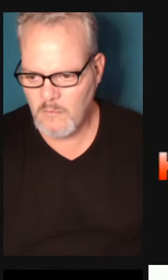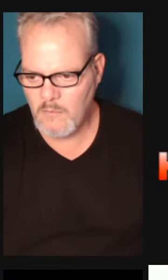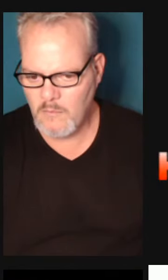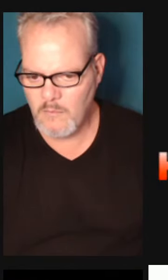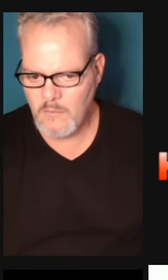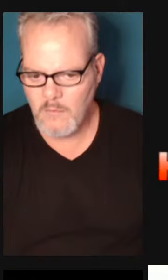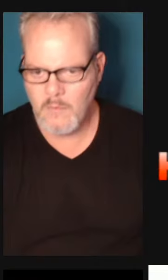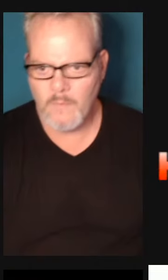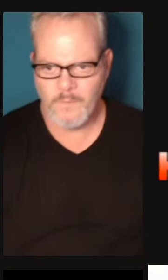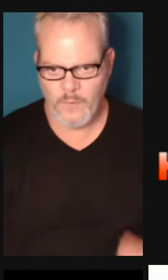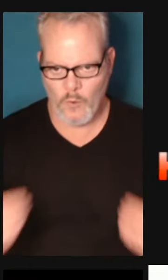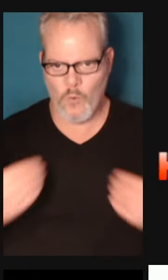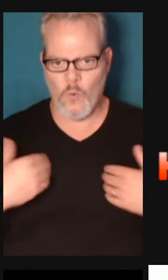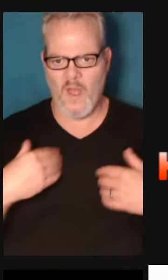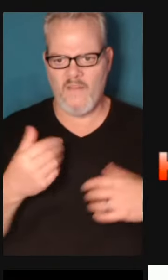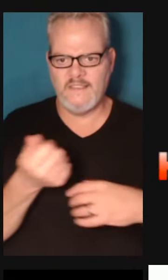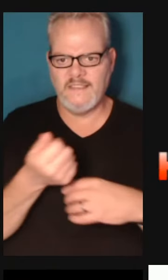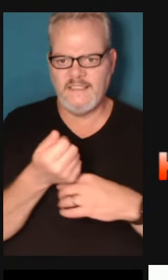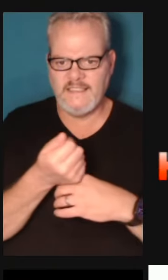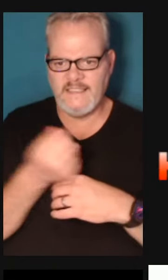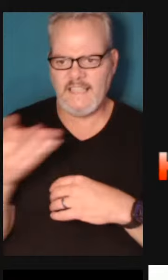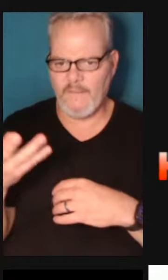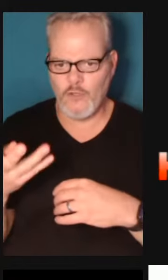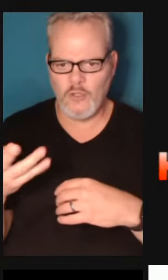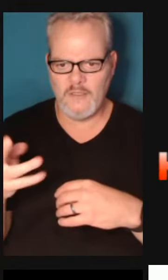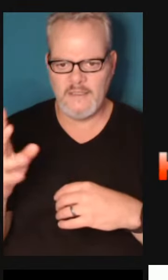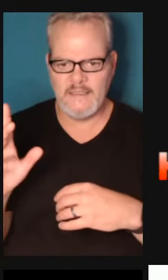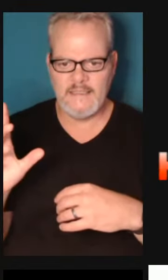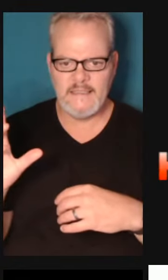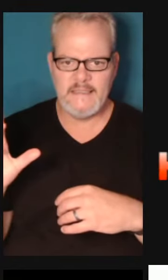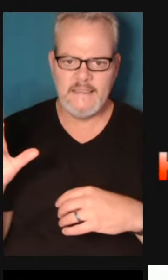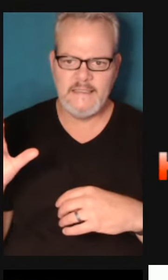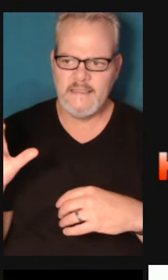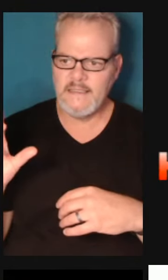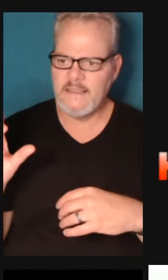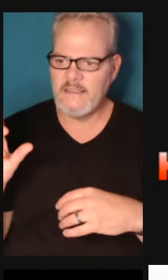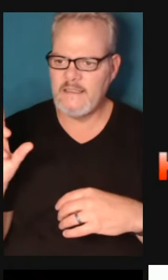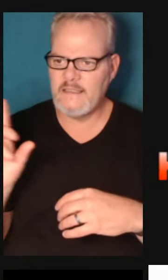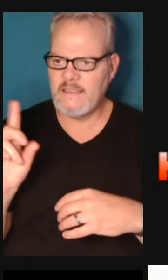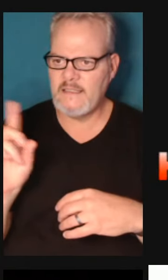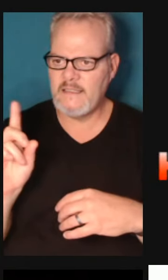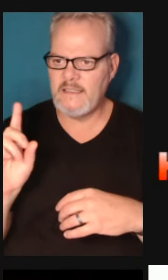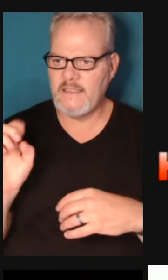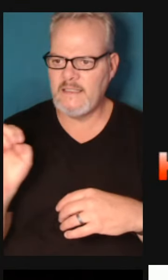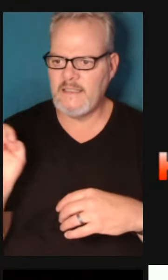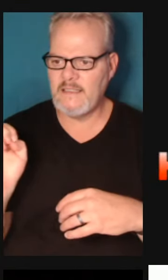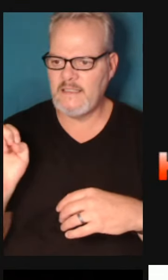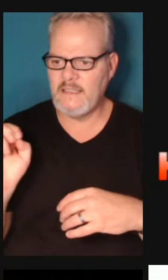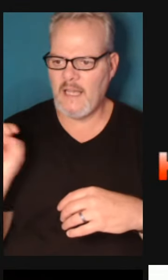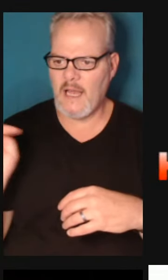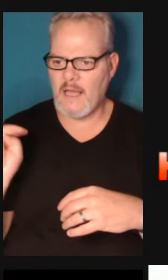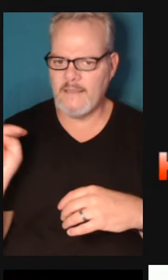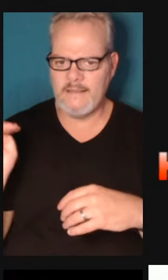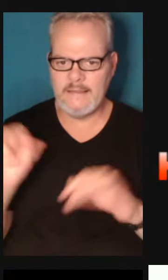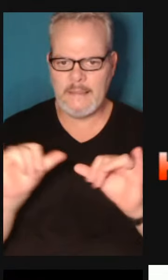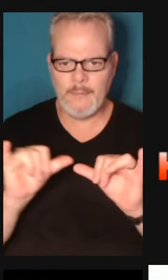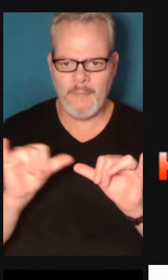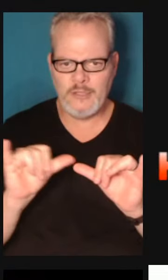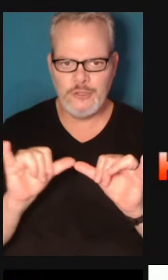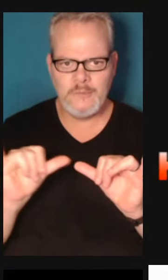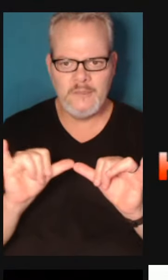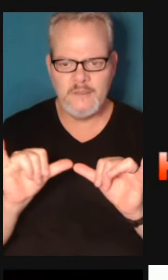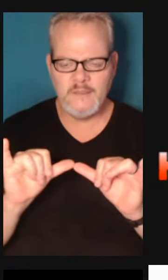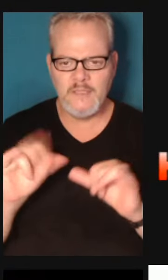several DEM measurements from the data set the USGS provided following the